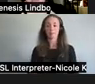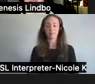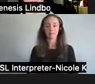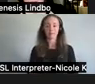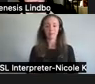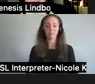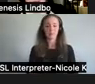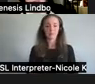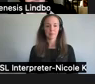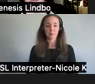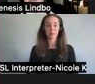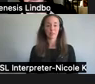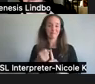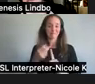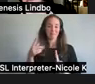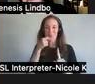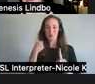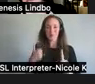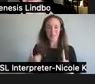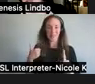So a little bit about myself.